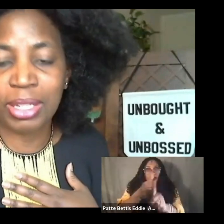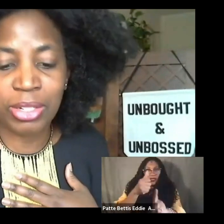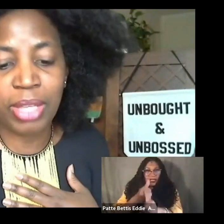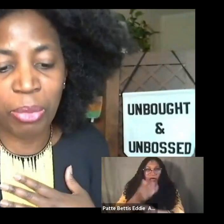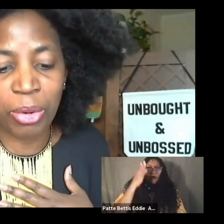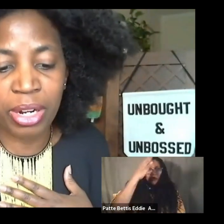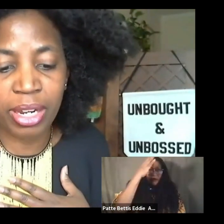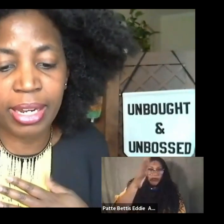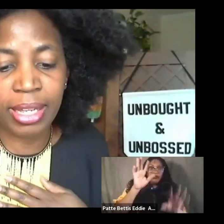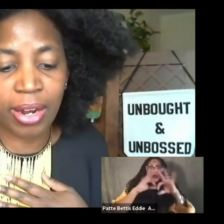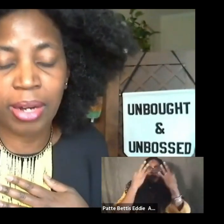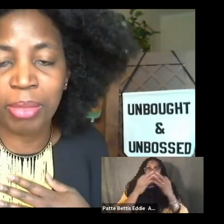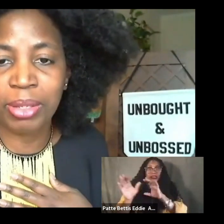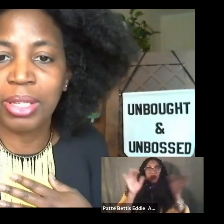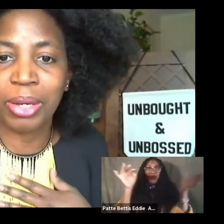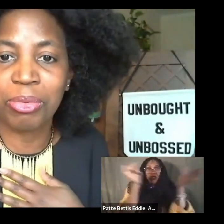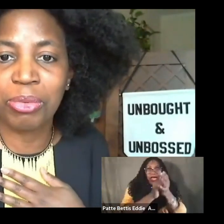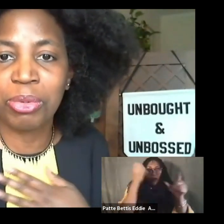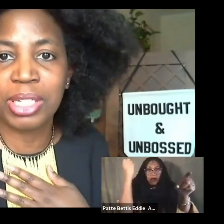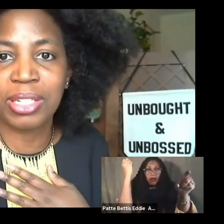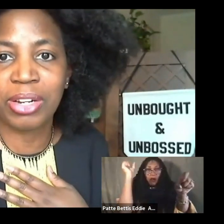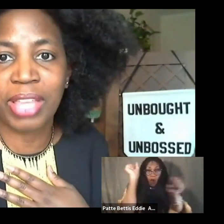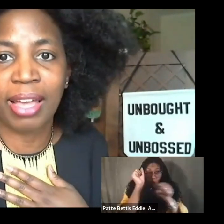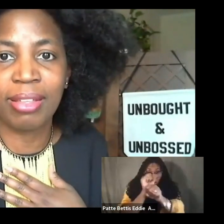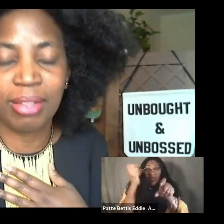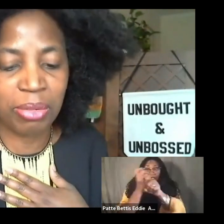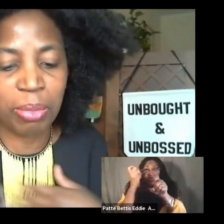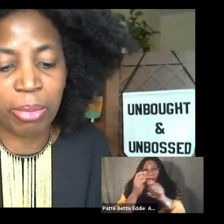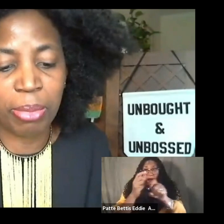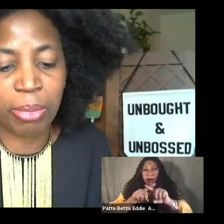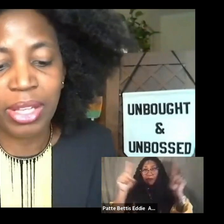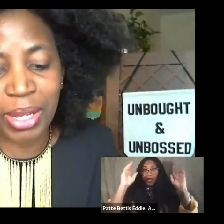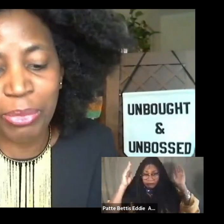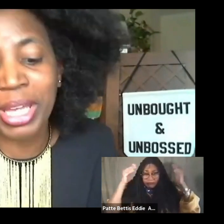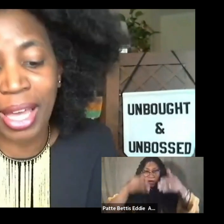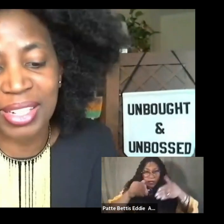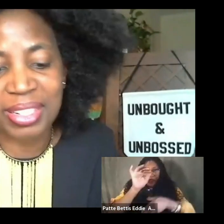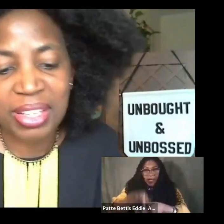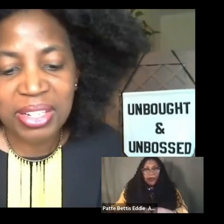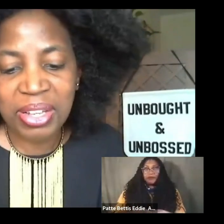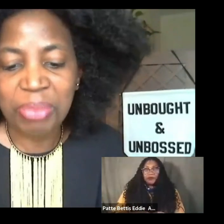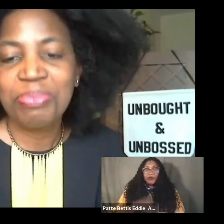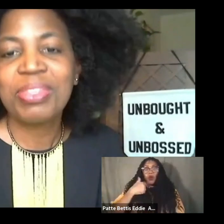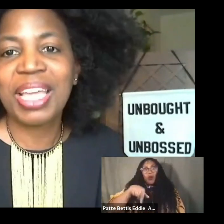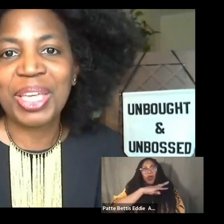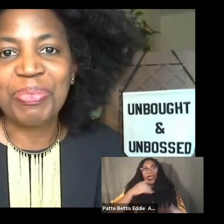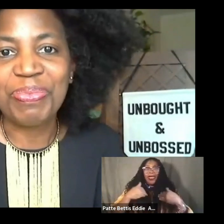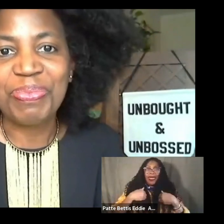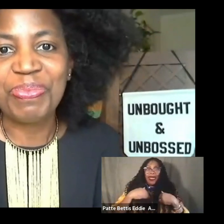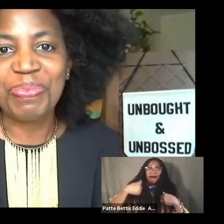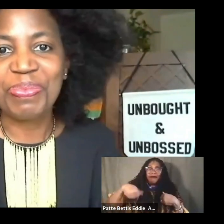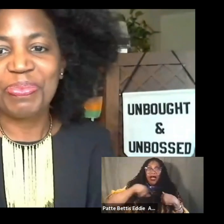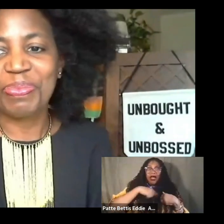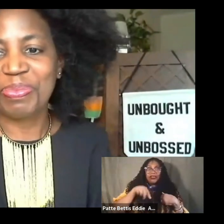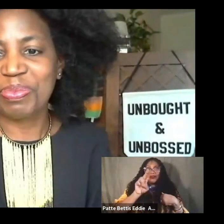family do that work it's hard but you know just center that and remember you we got us so thank you